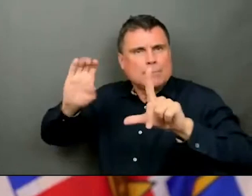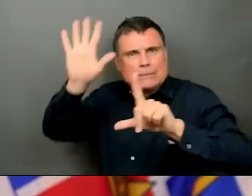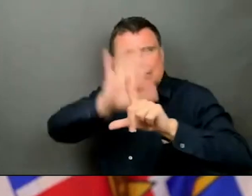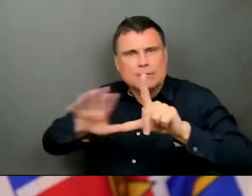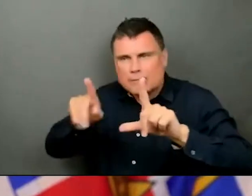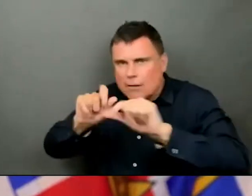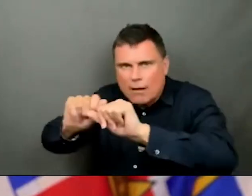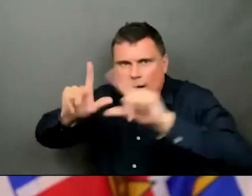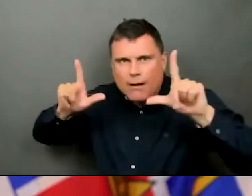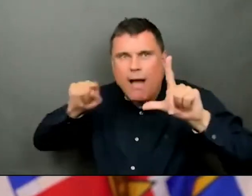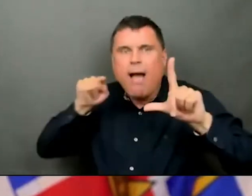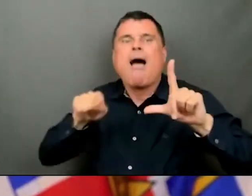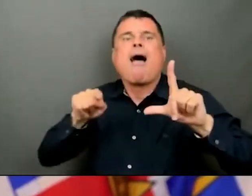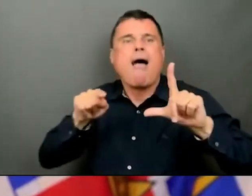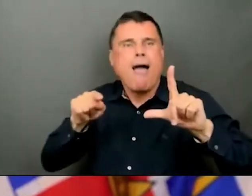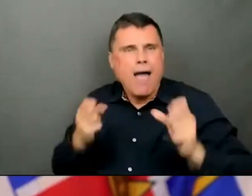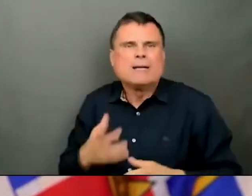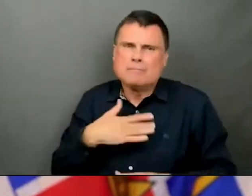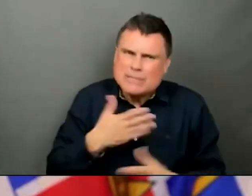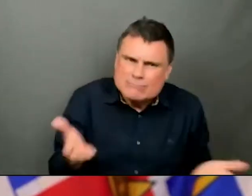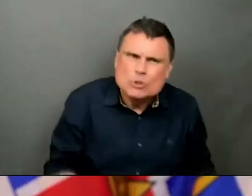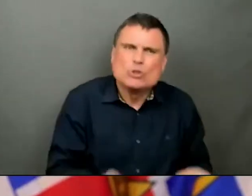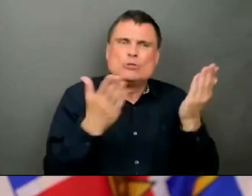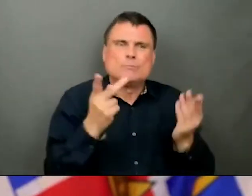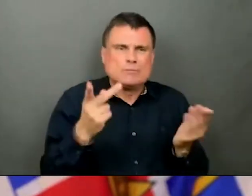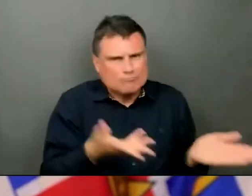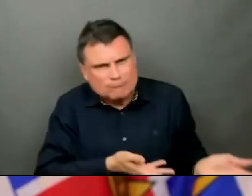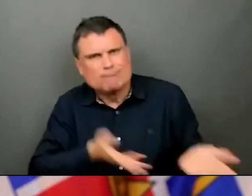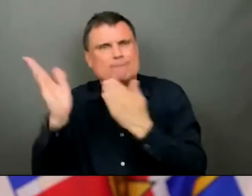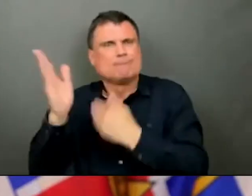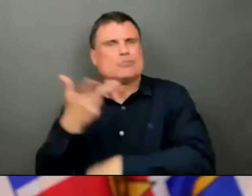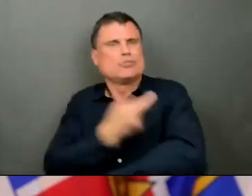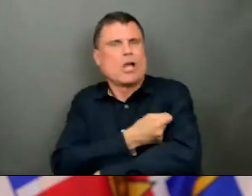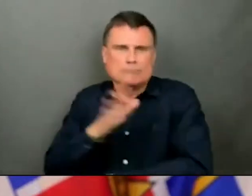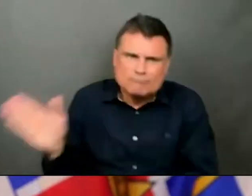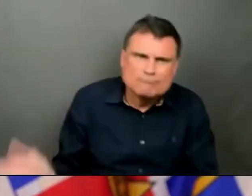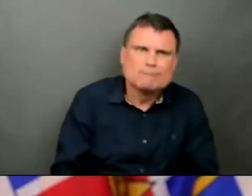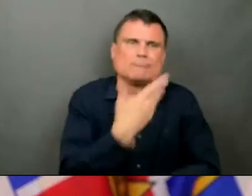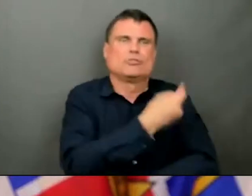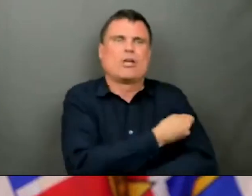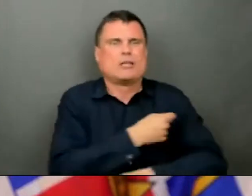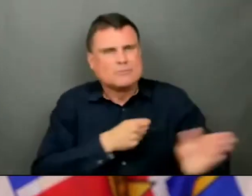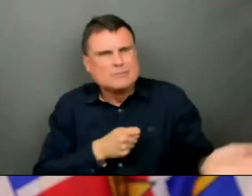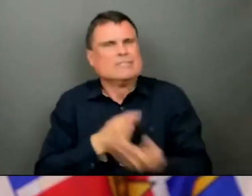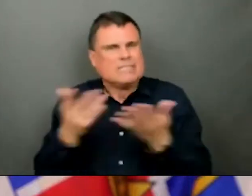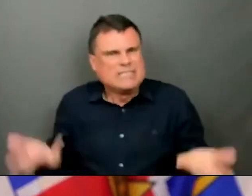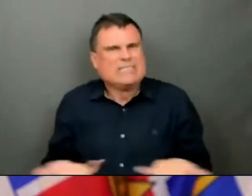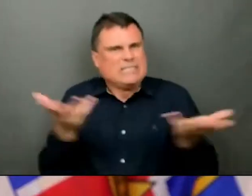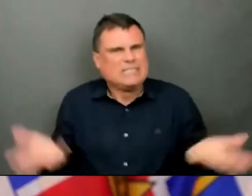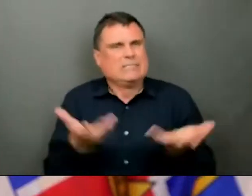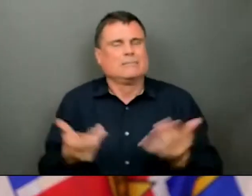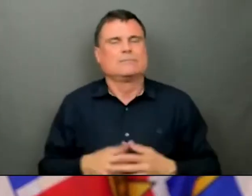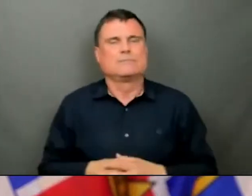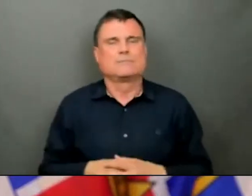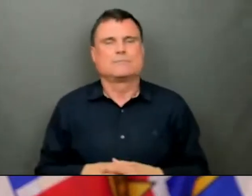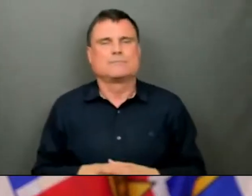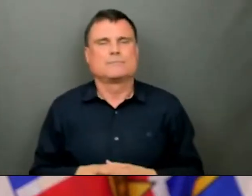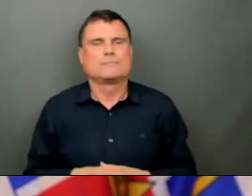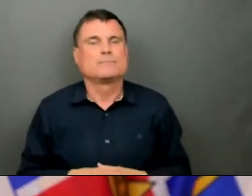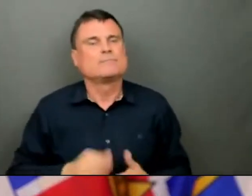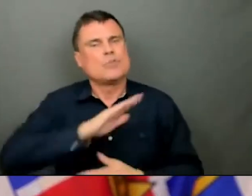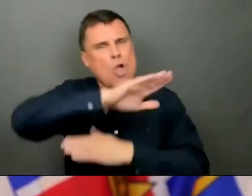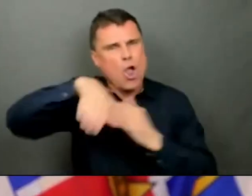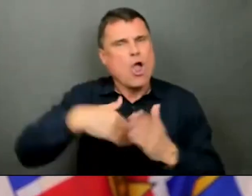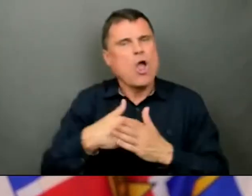support each other to go and get immunized and to keep our community safe, to know that we can each do our bit in our community to